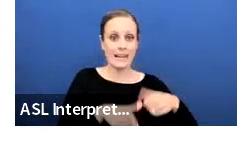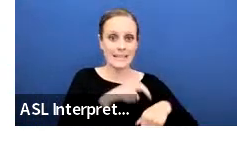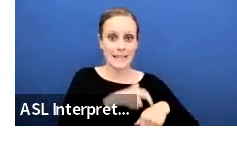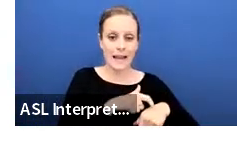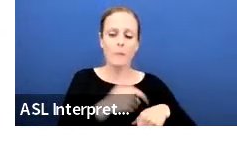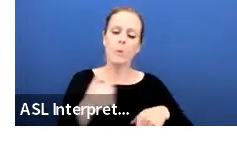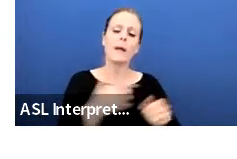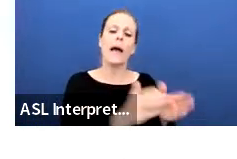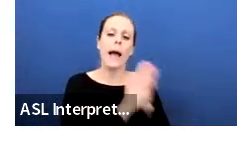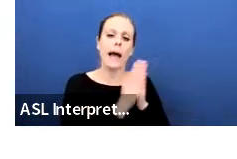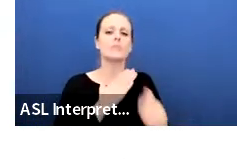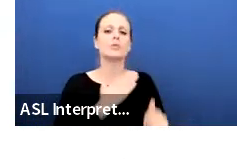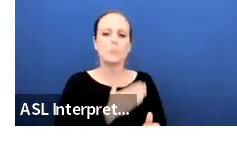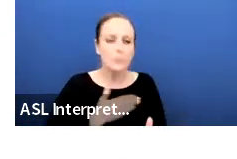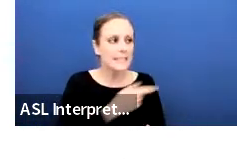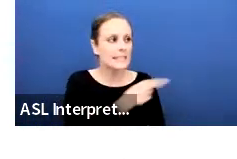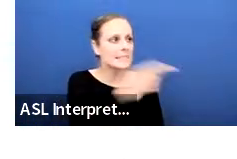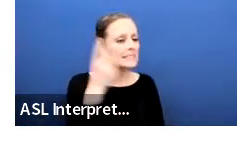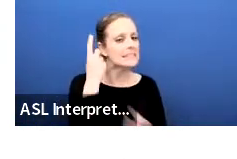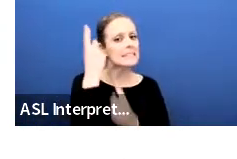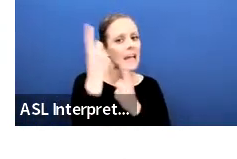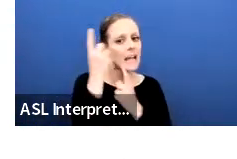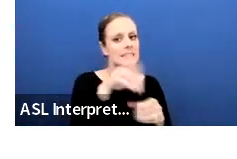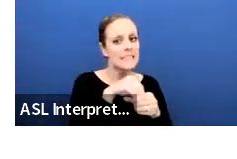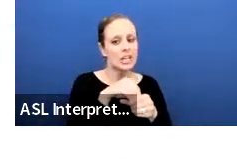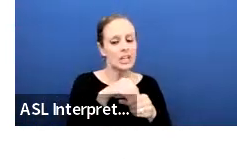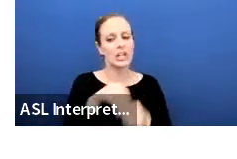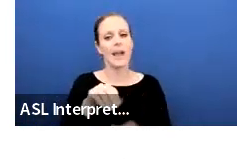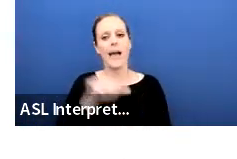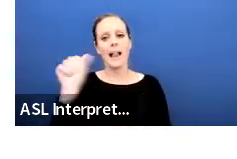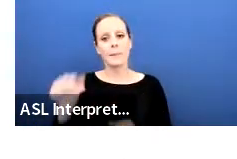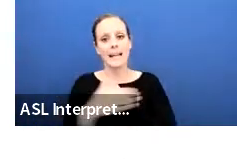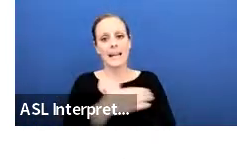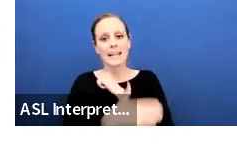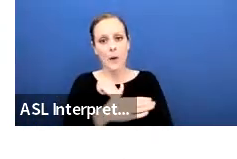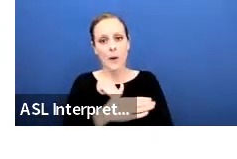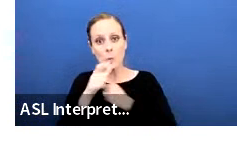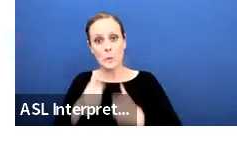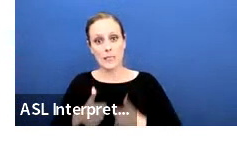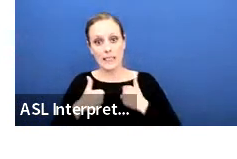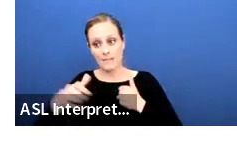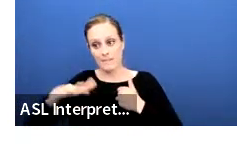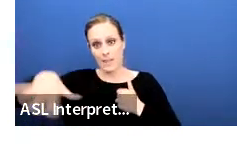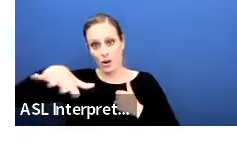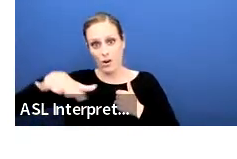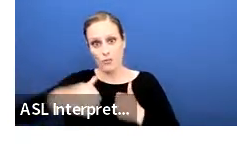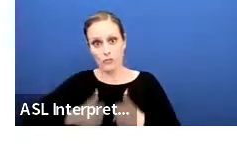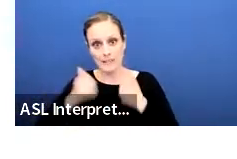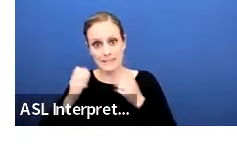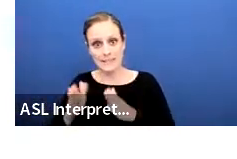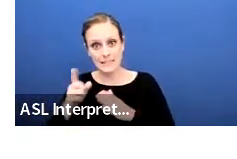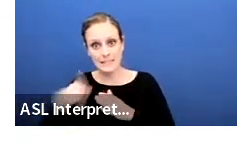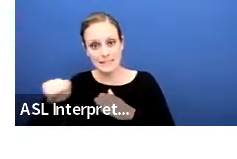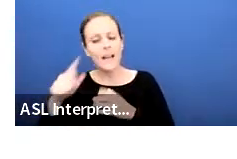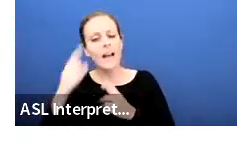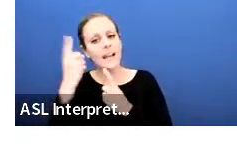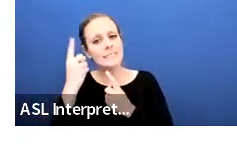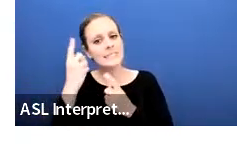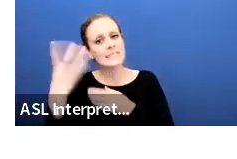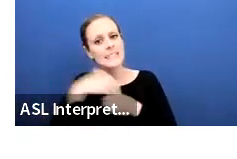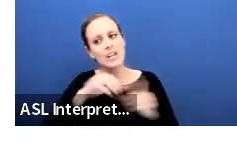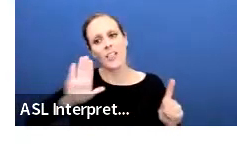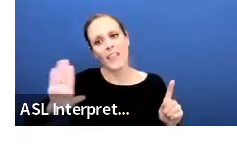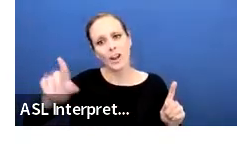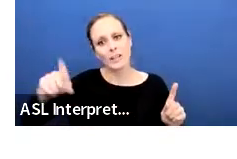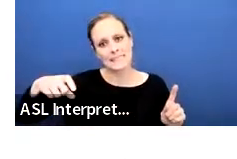consider the needs of Alameda County residents with disabilities as you work on